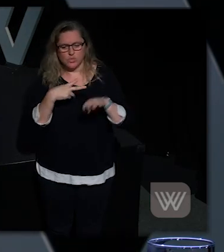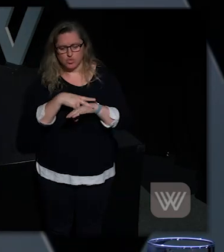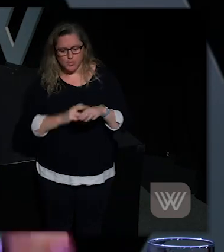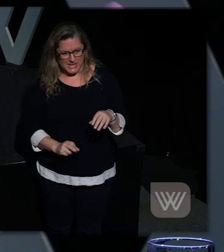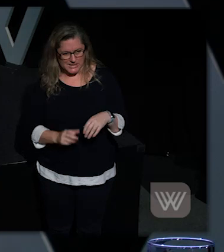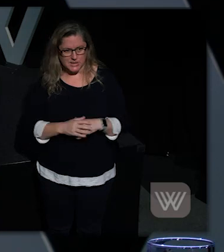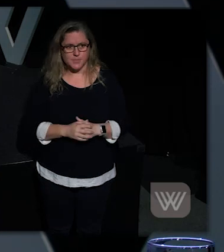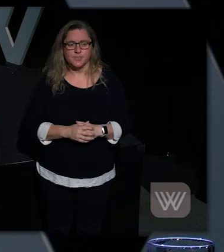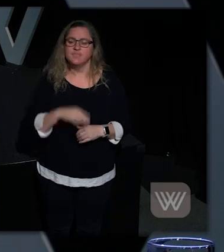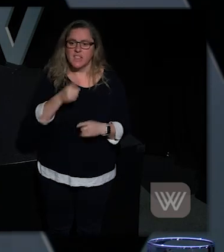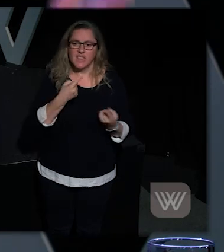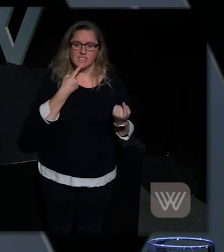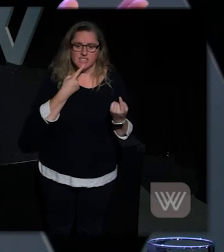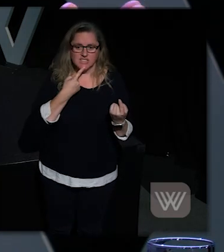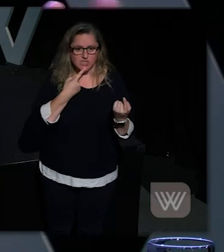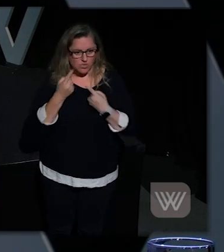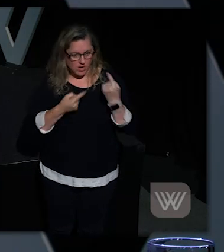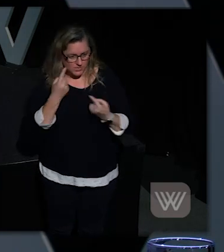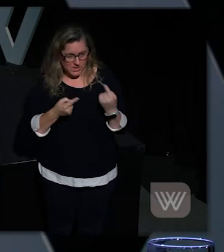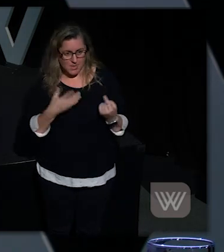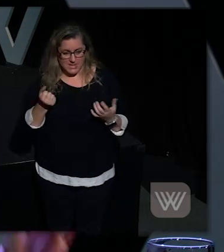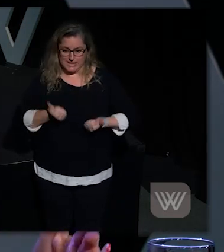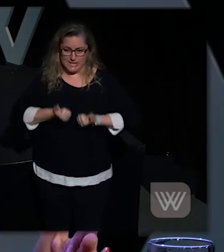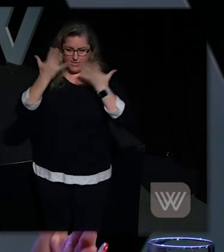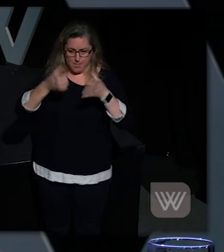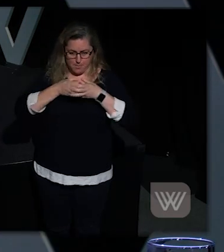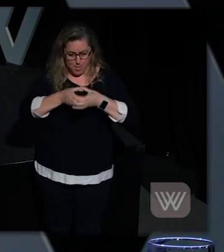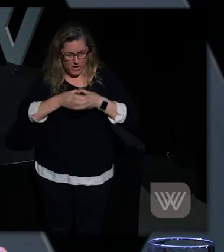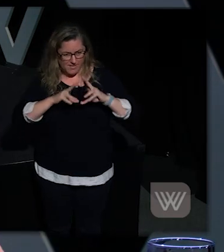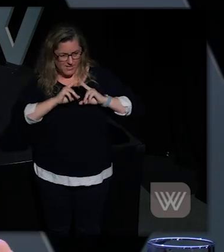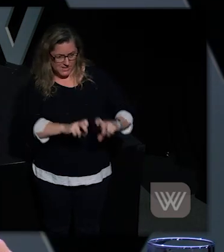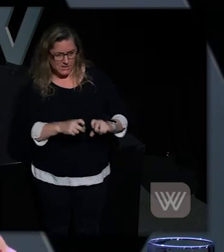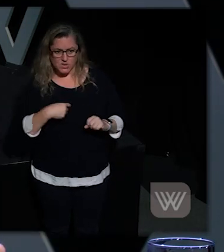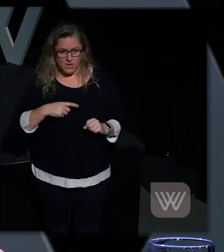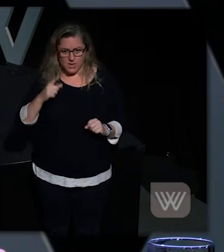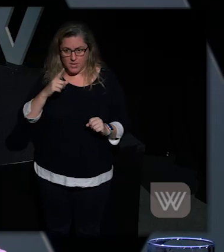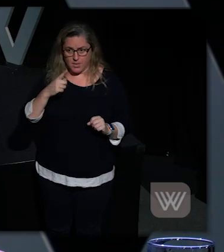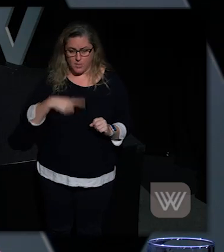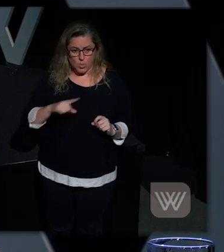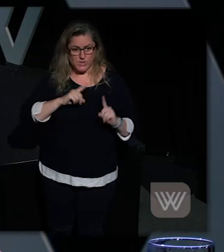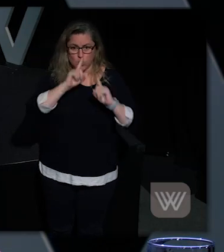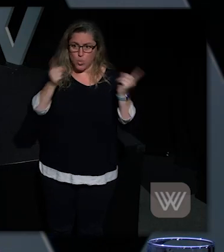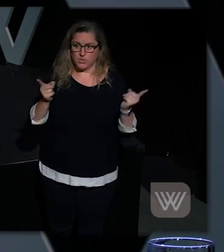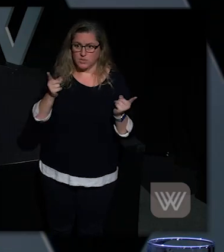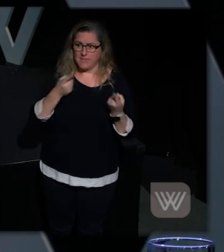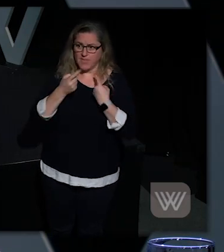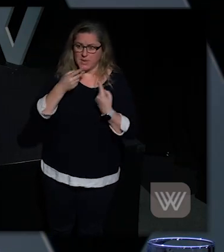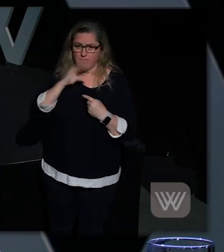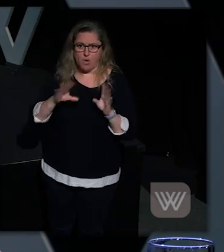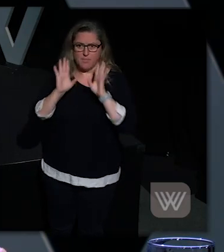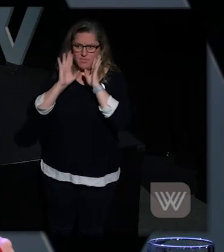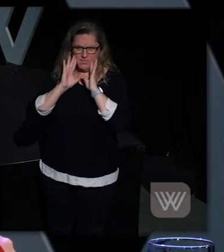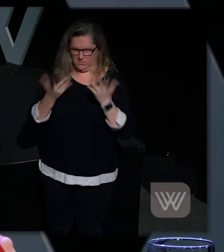Police, and they described having to abort murder investigations and other very serious investigations because they couldn't get the information from Facebook.